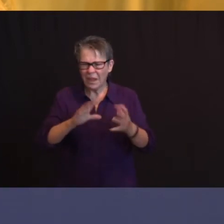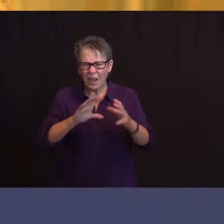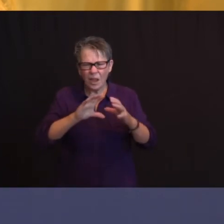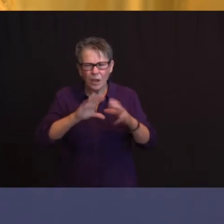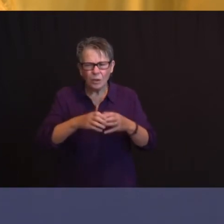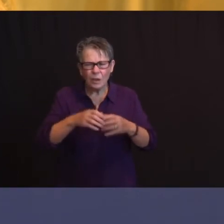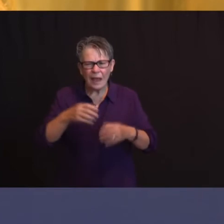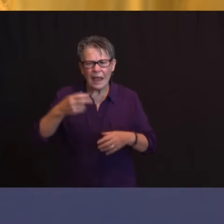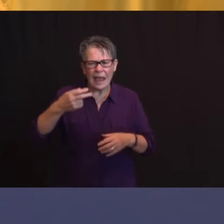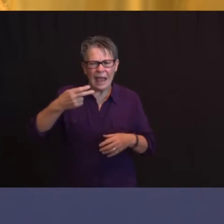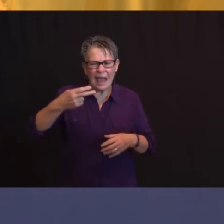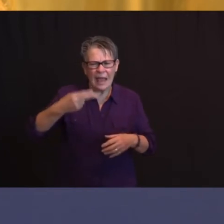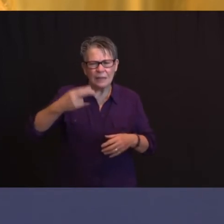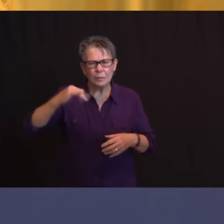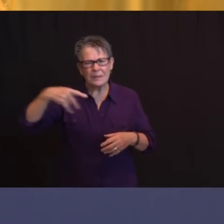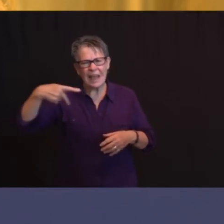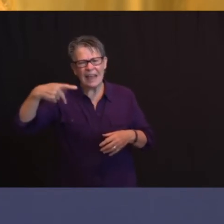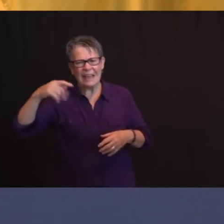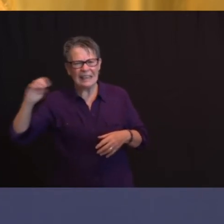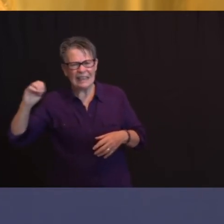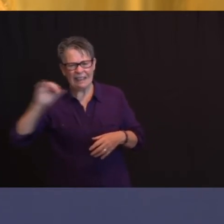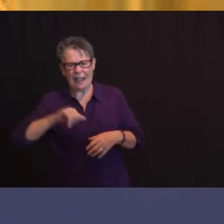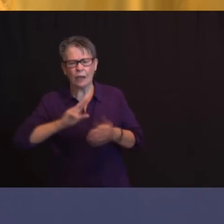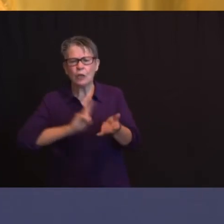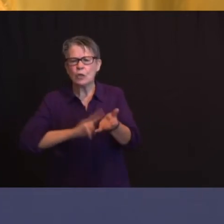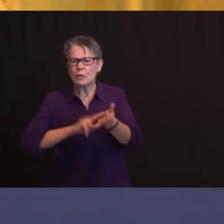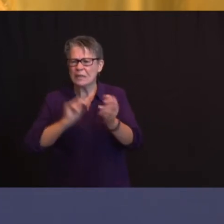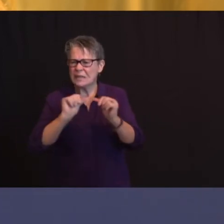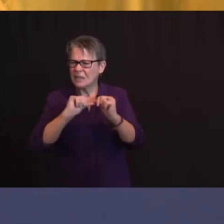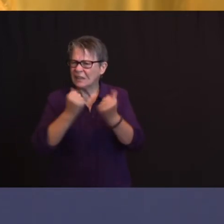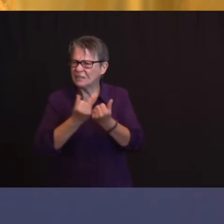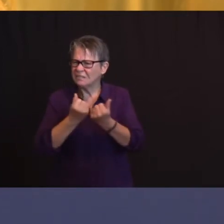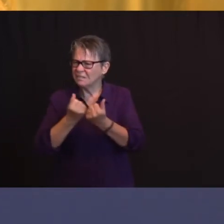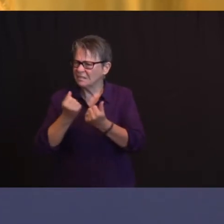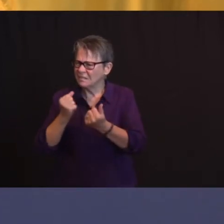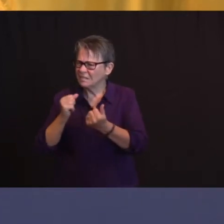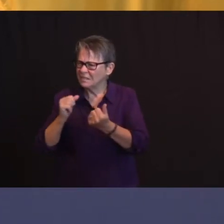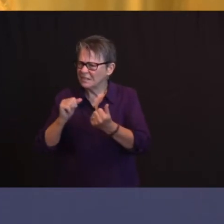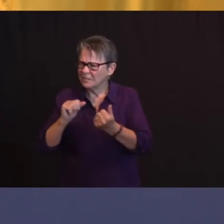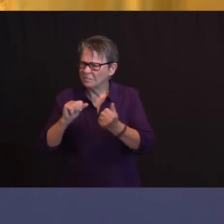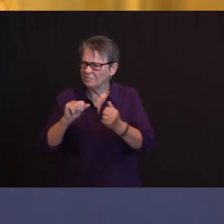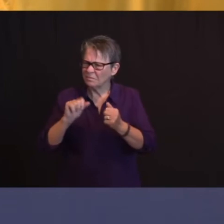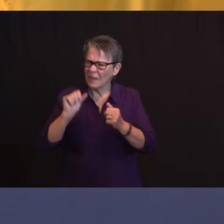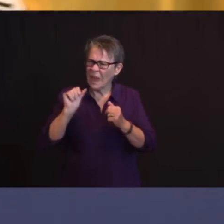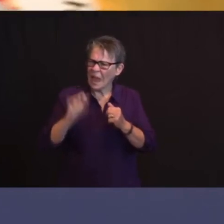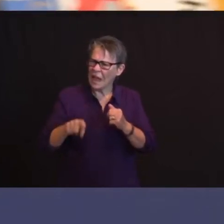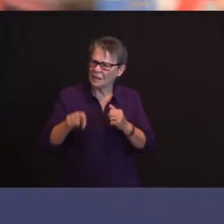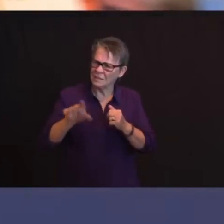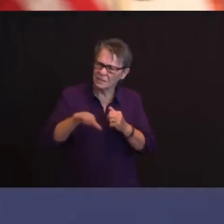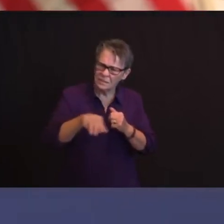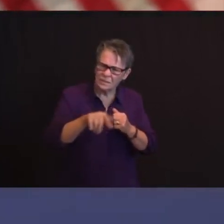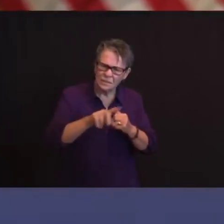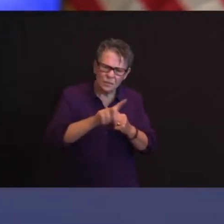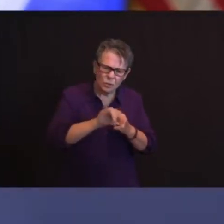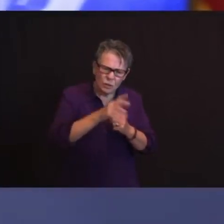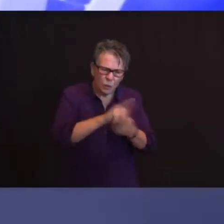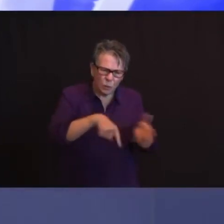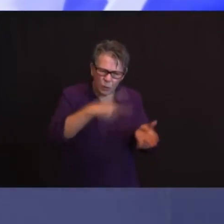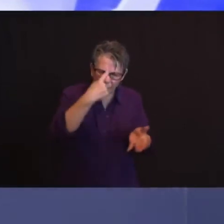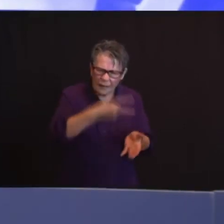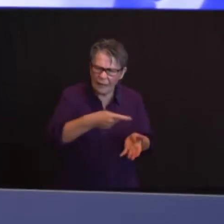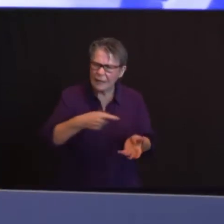pretty regular touch with, but I've not heard about this. Judy, how do you react to that? I mean, We were notified, my understanding is we were